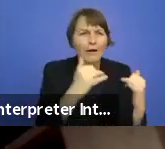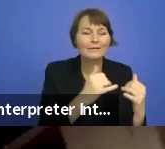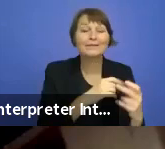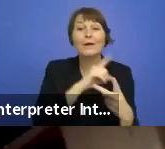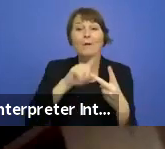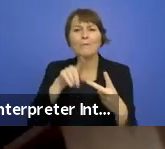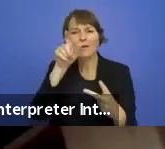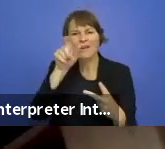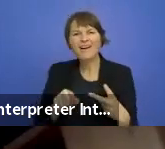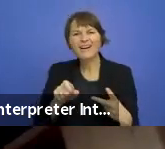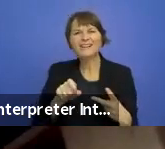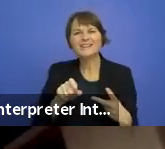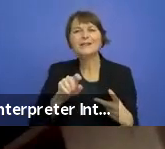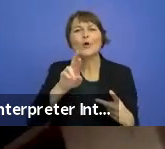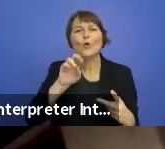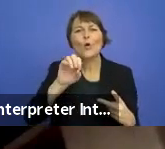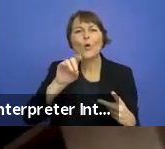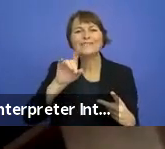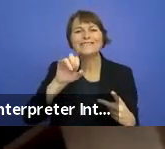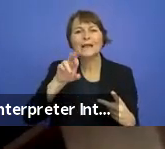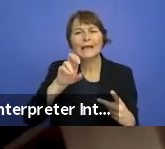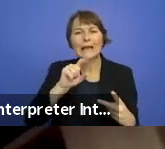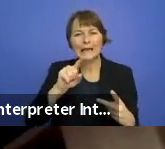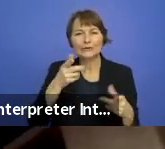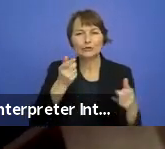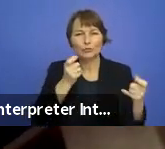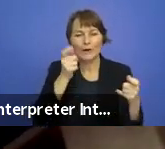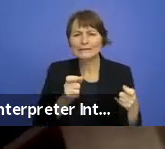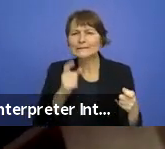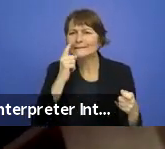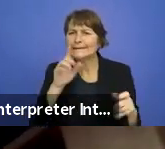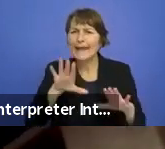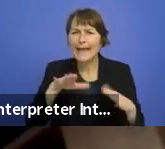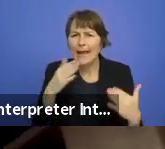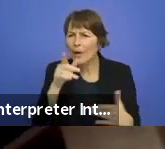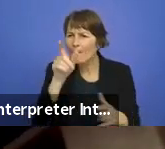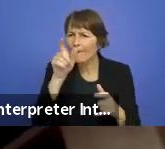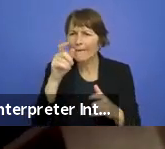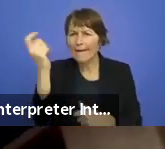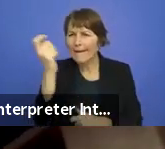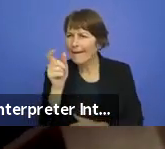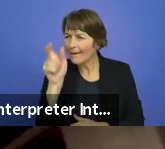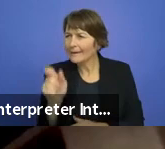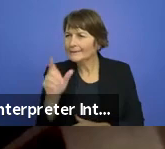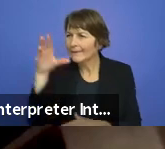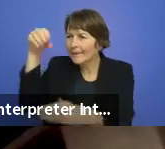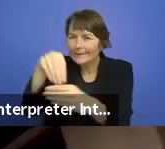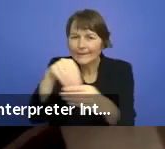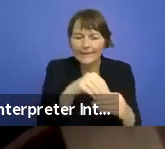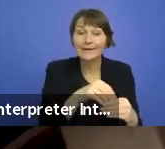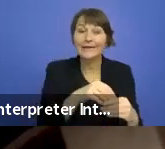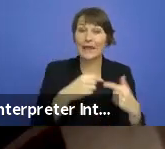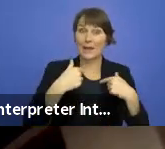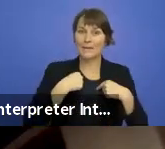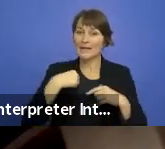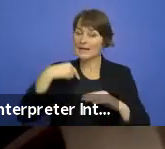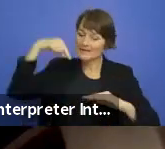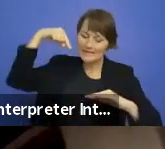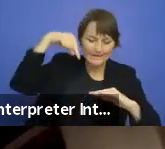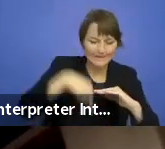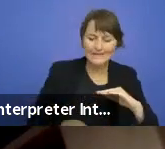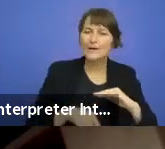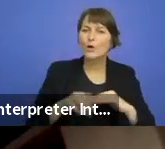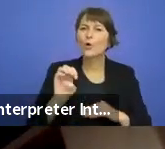world based on their unique perspectives and sensibilities. And I was knee-deep in Europeana, trying to